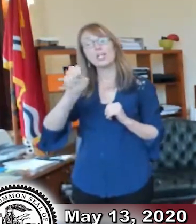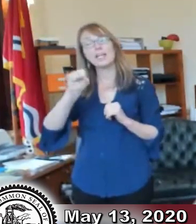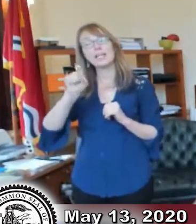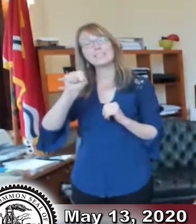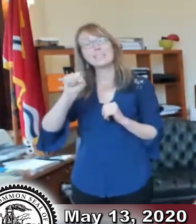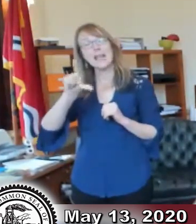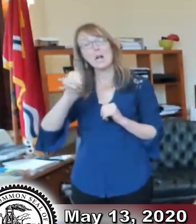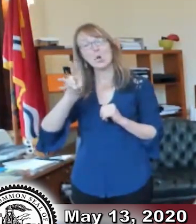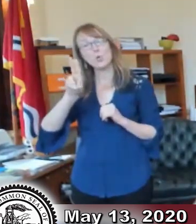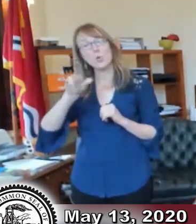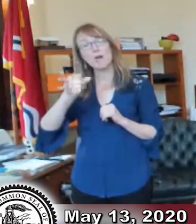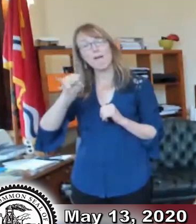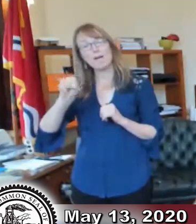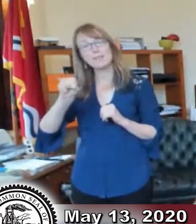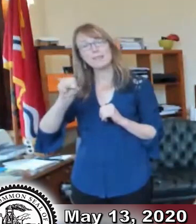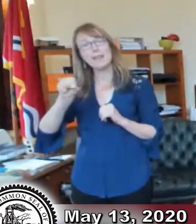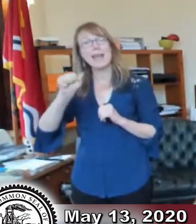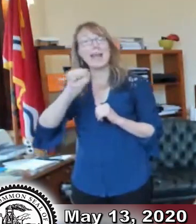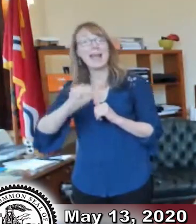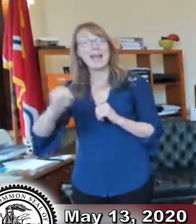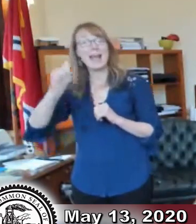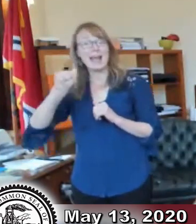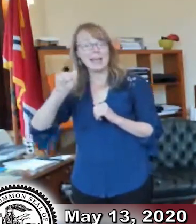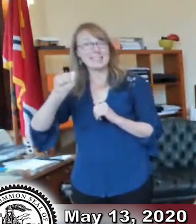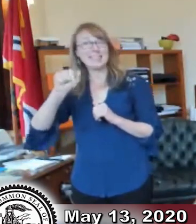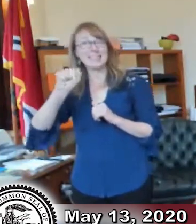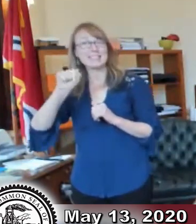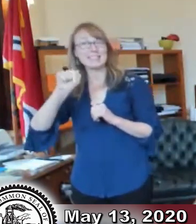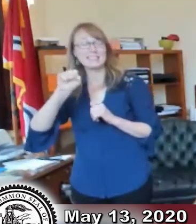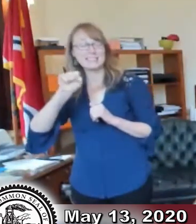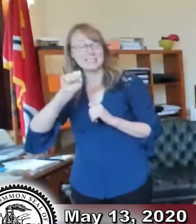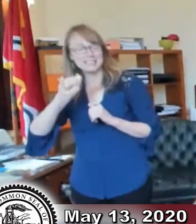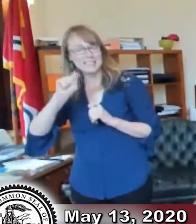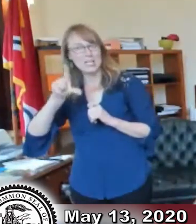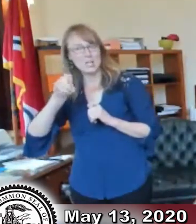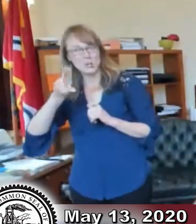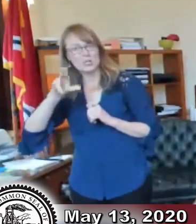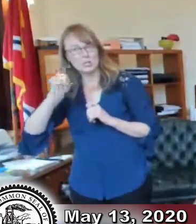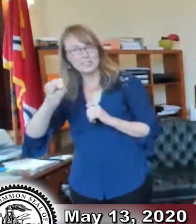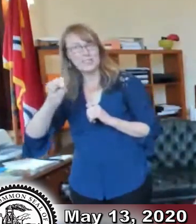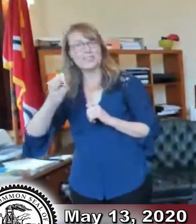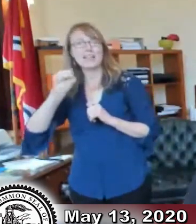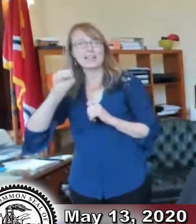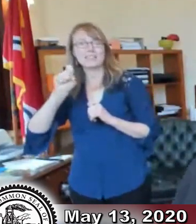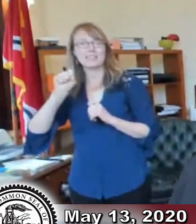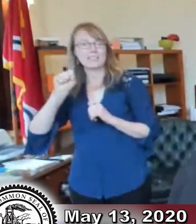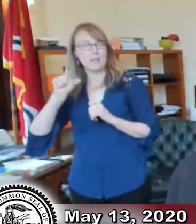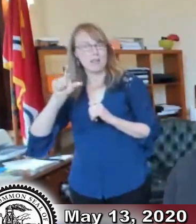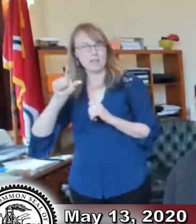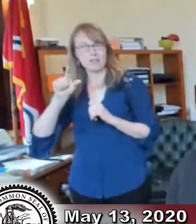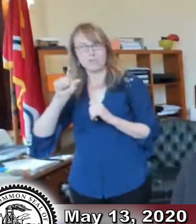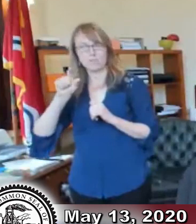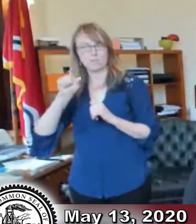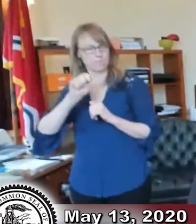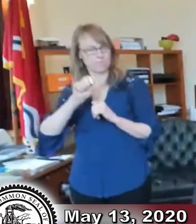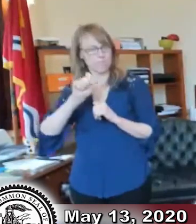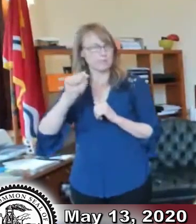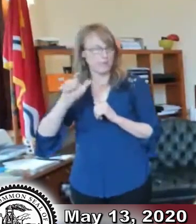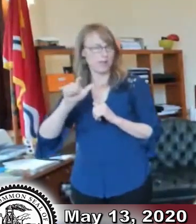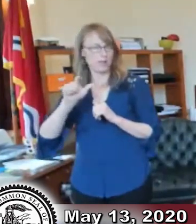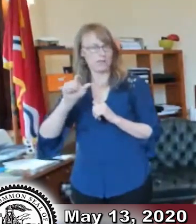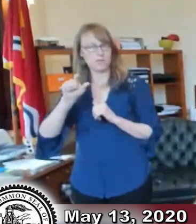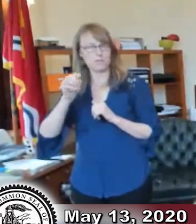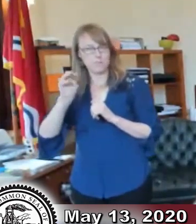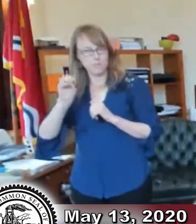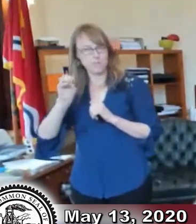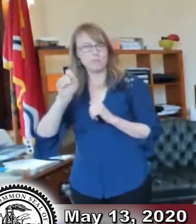STLOUIS at stlouis-mo.gov. There are 3 distribution sites that open tomorrow morning at 10 o'clock.